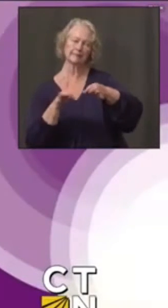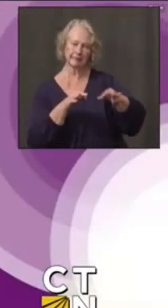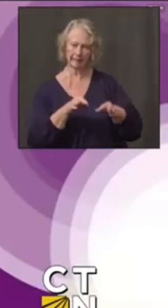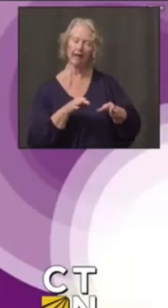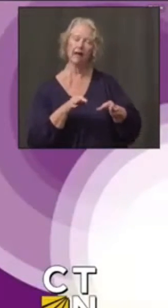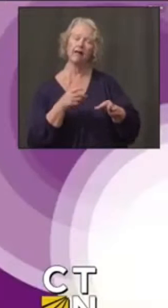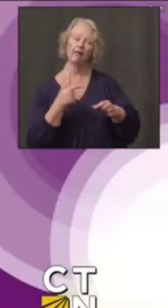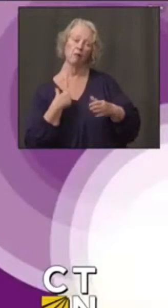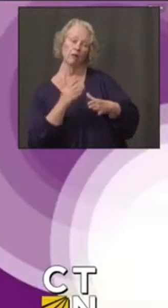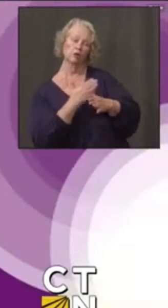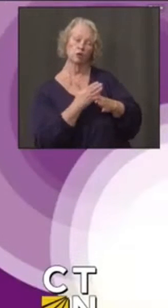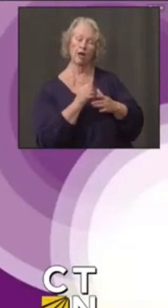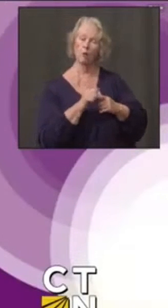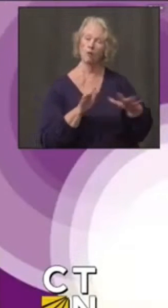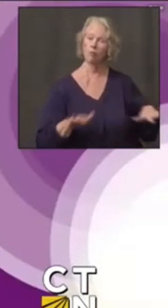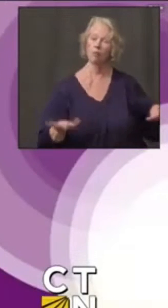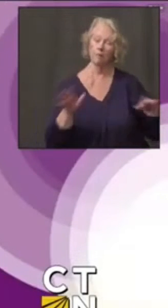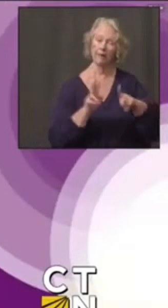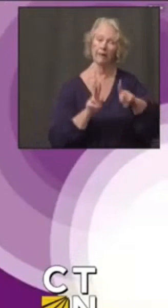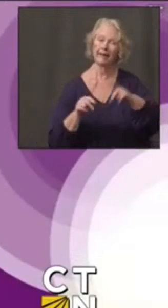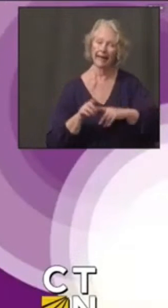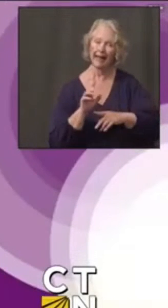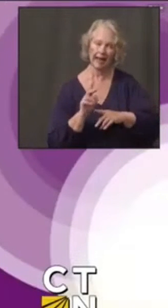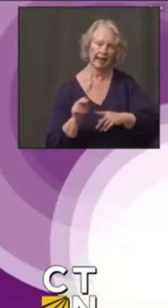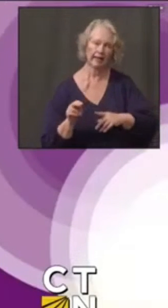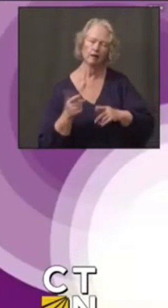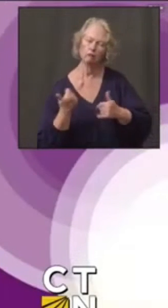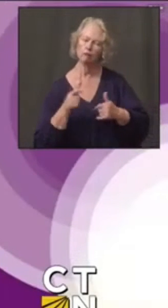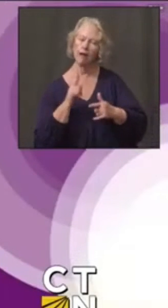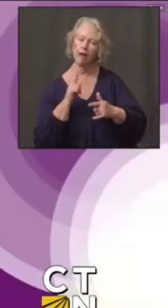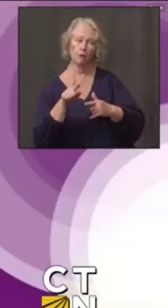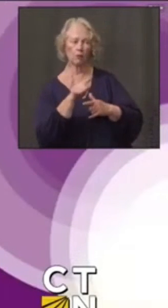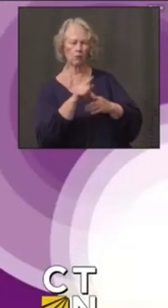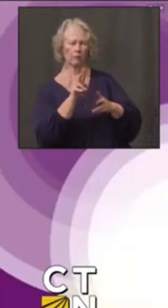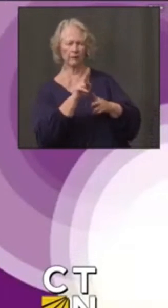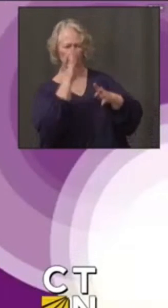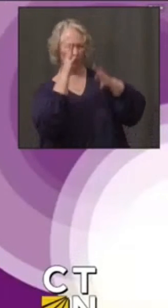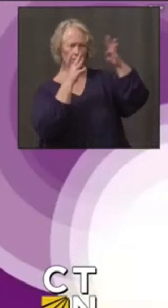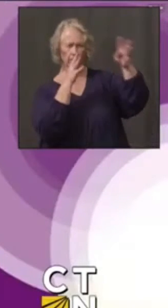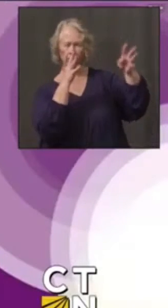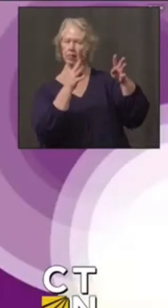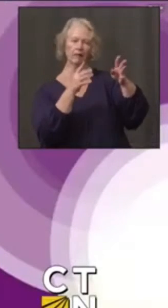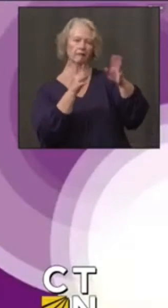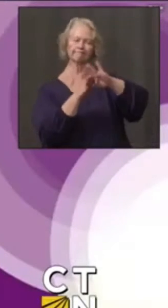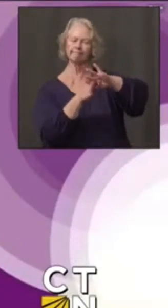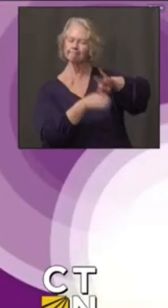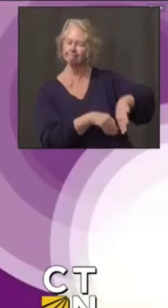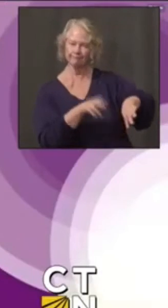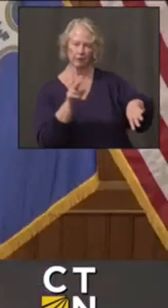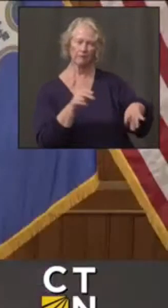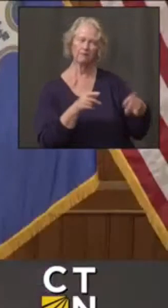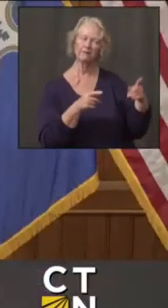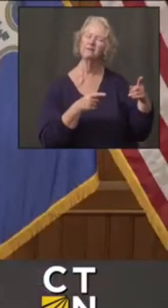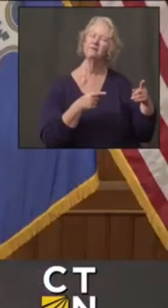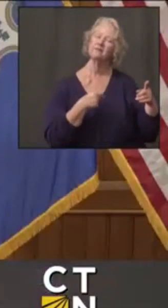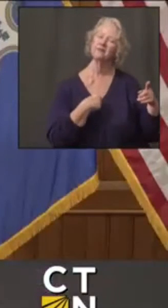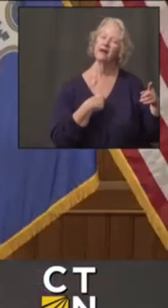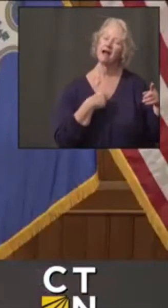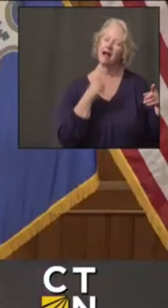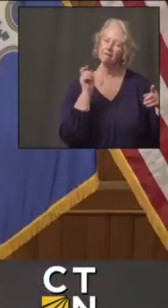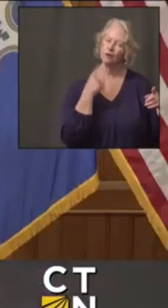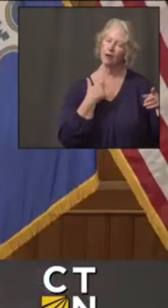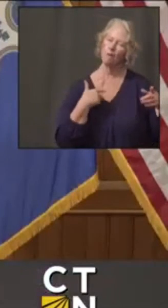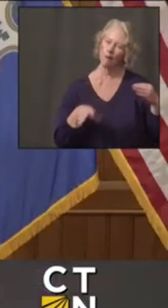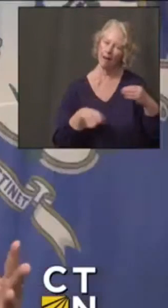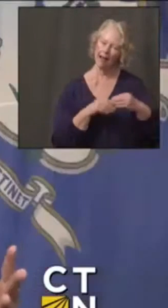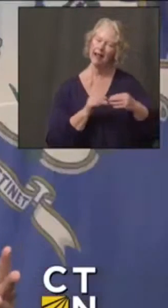Connecticut to dispel any of the myths that may exist. I'll just add to what Reggie said.